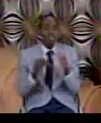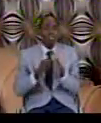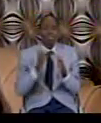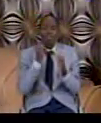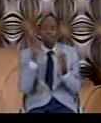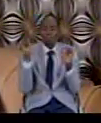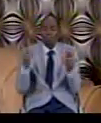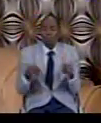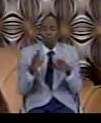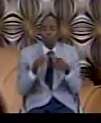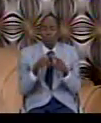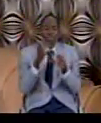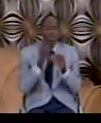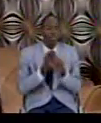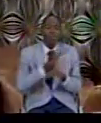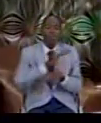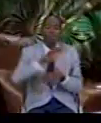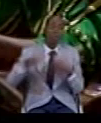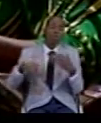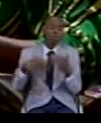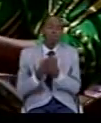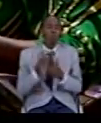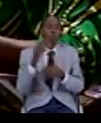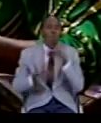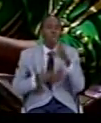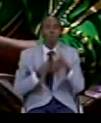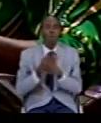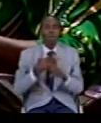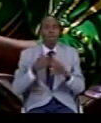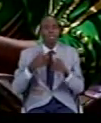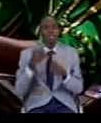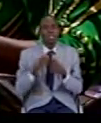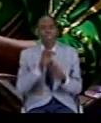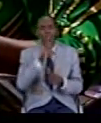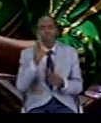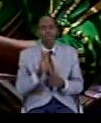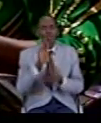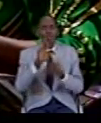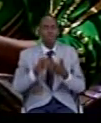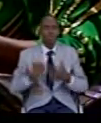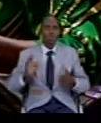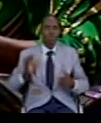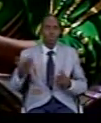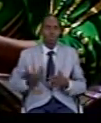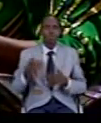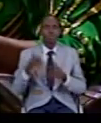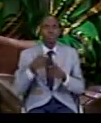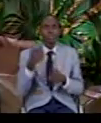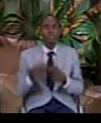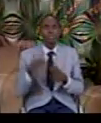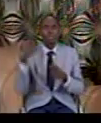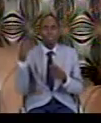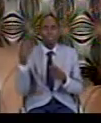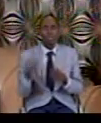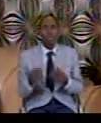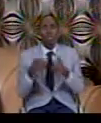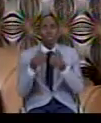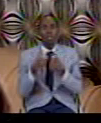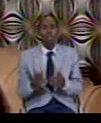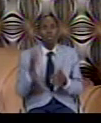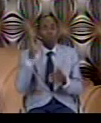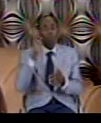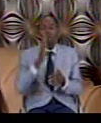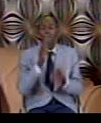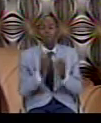gain the whole world and then to lose your soul, the loss will be terrible and